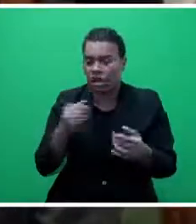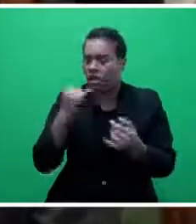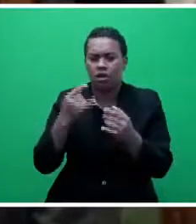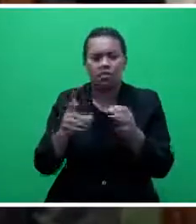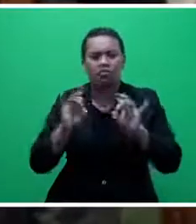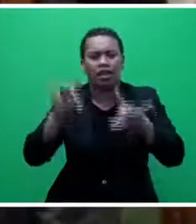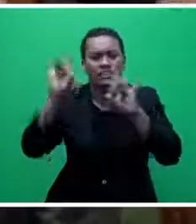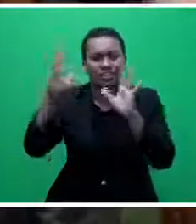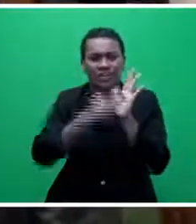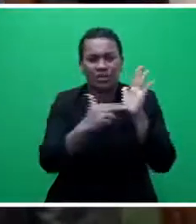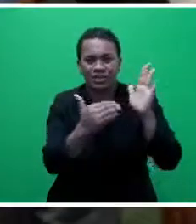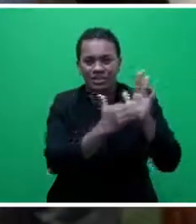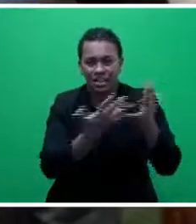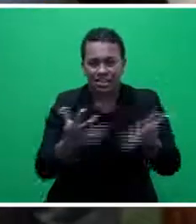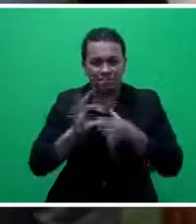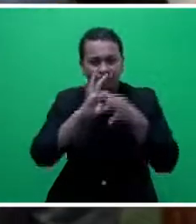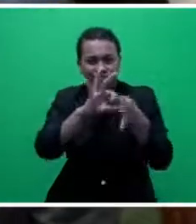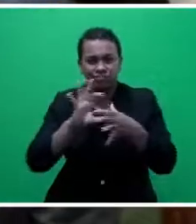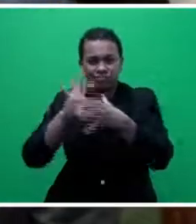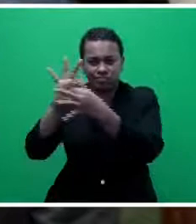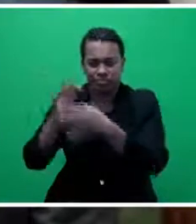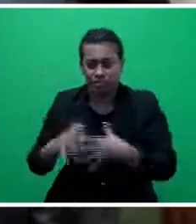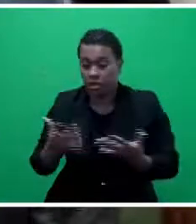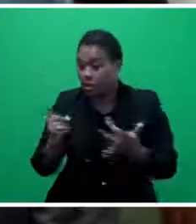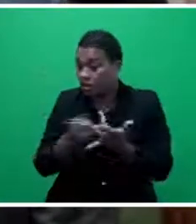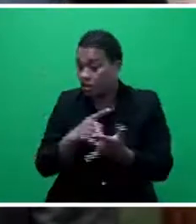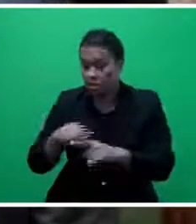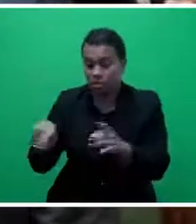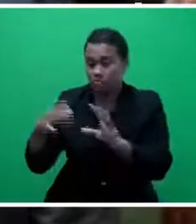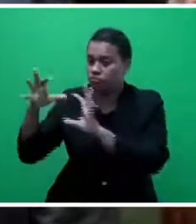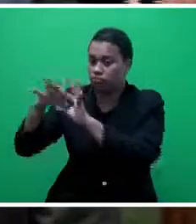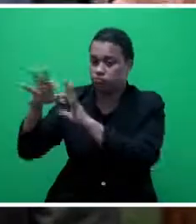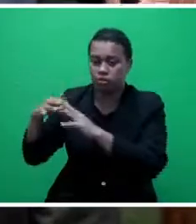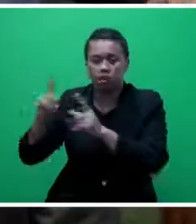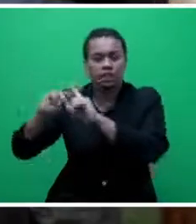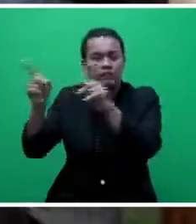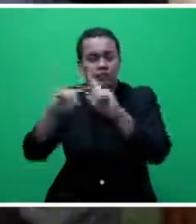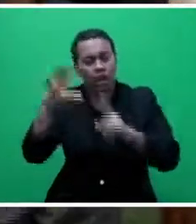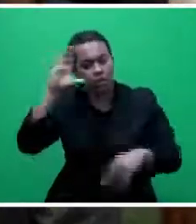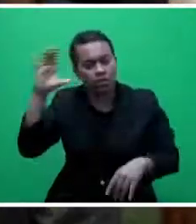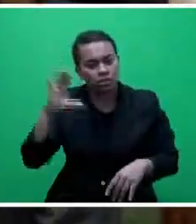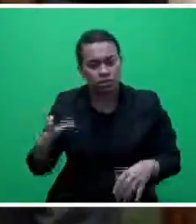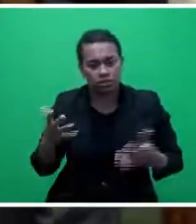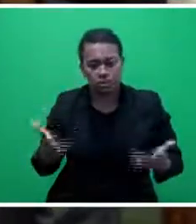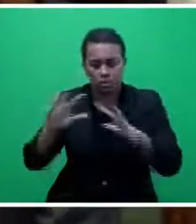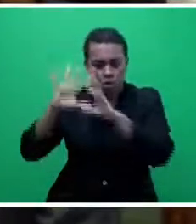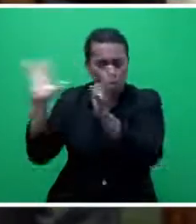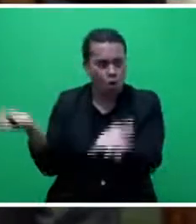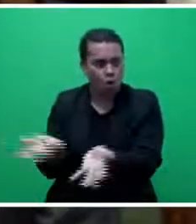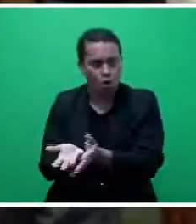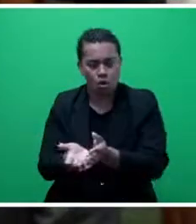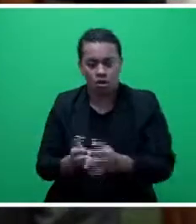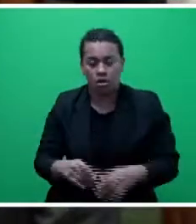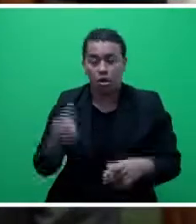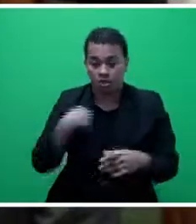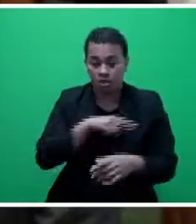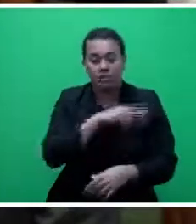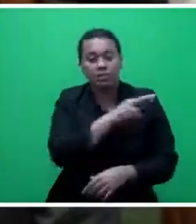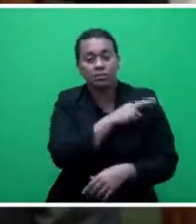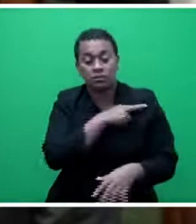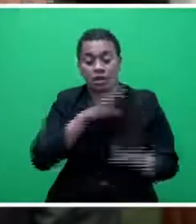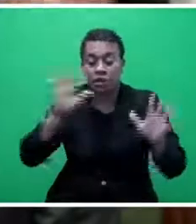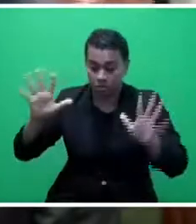reductions is to all the countries in the world. To all the countries in the world, we're saying, look guys, over here is